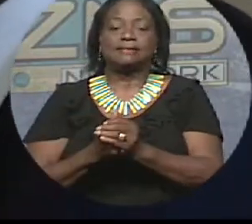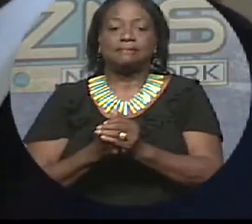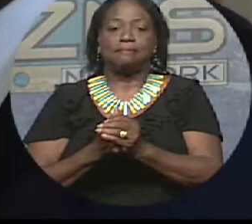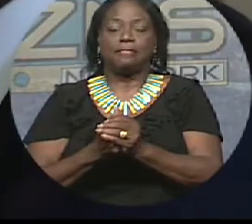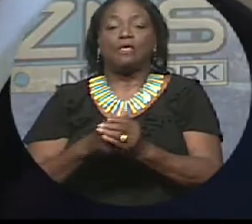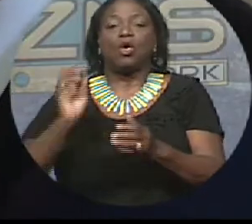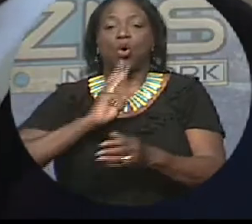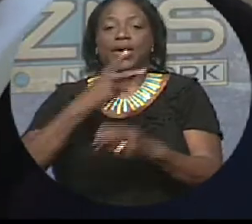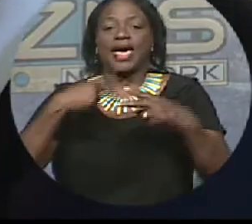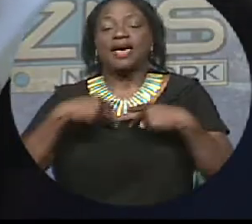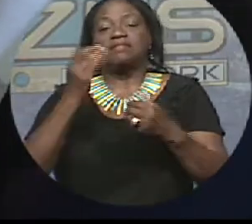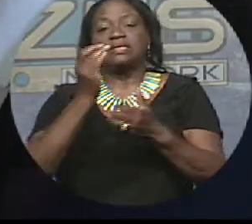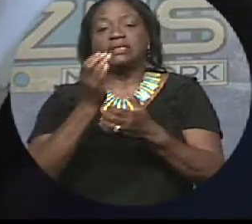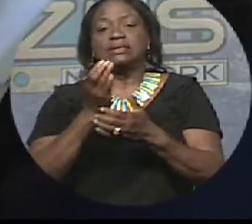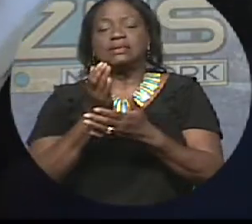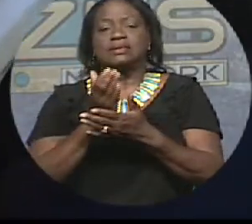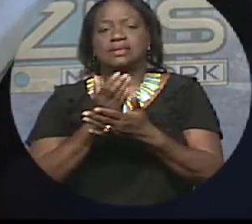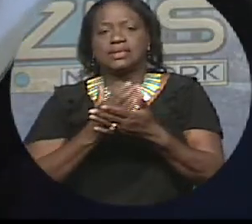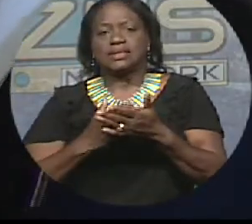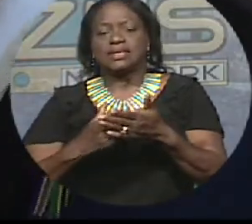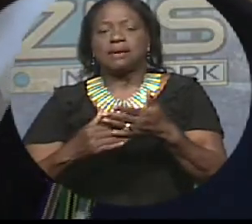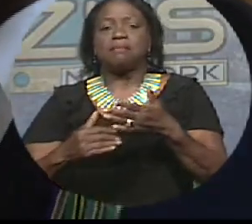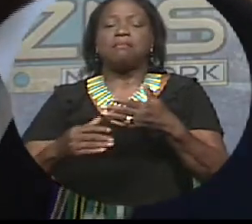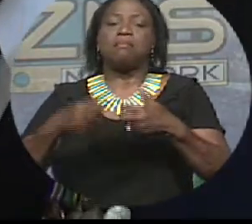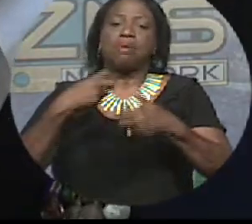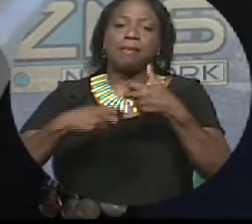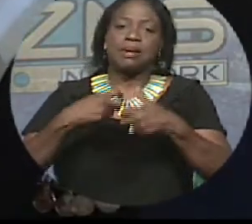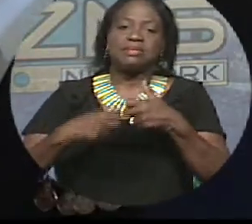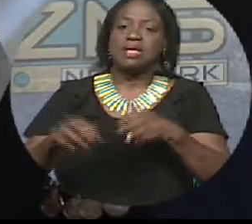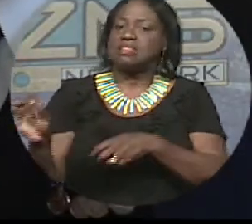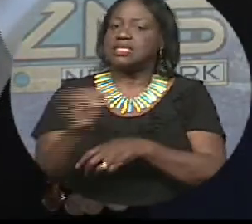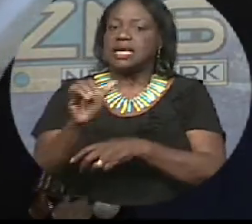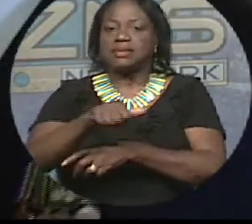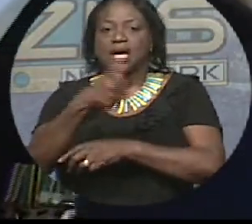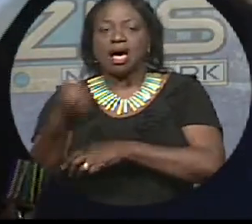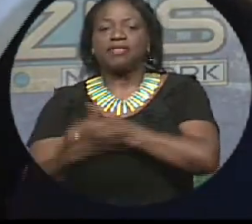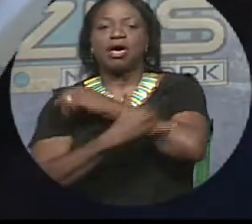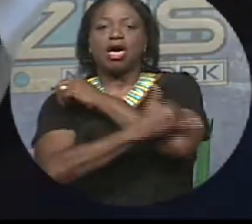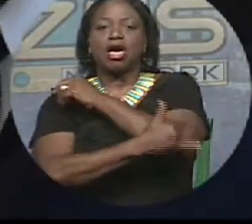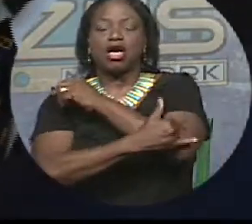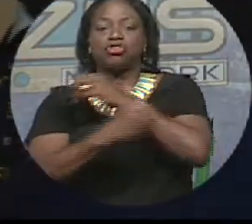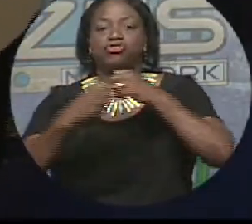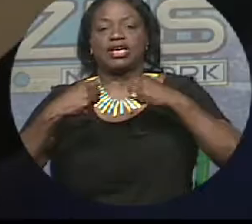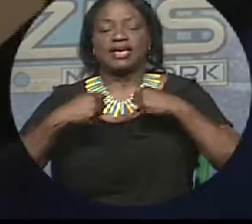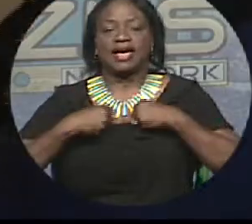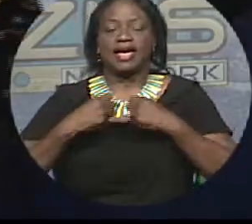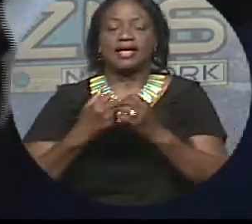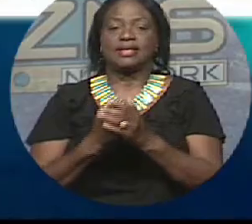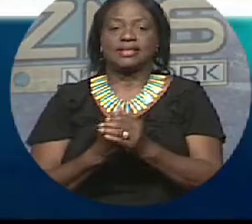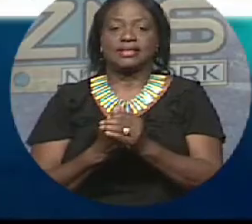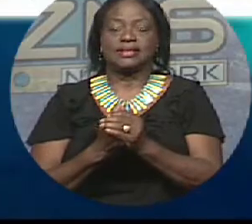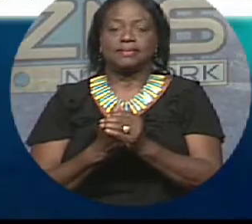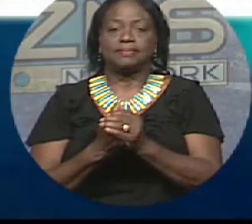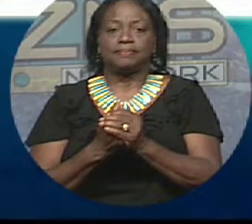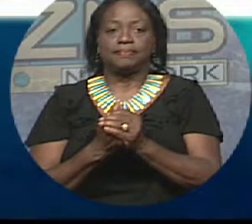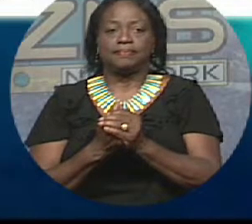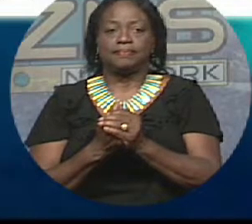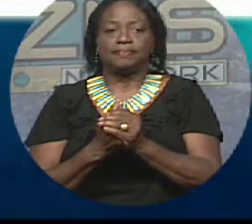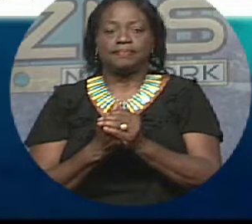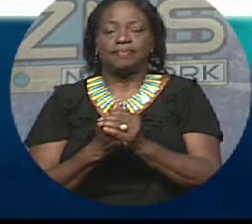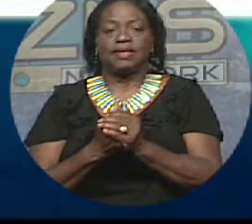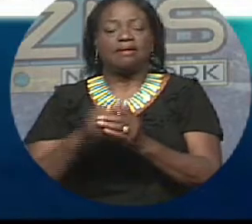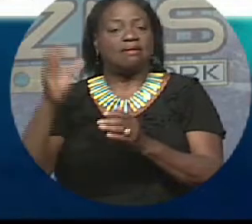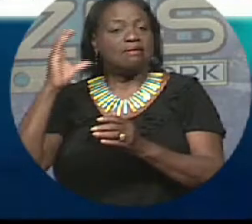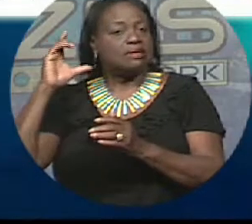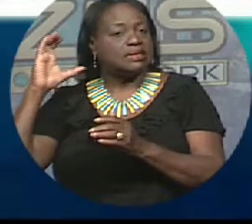problematical matters, as other countries have, with some of the policies of the United States of America in terms of